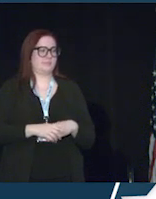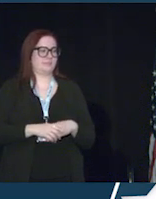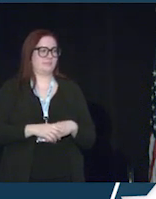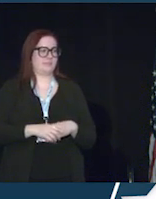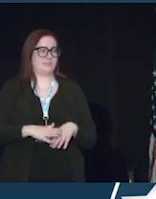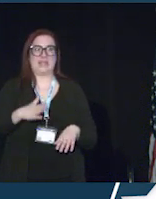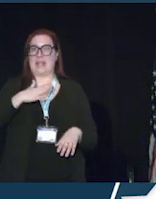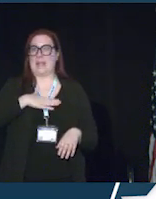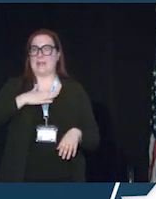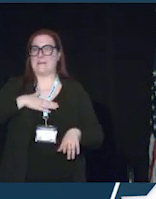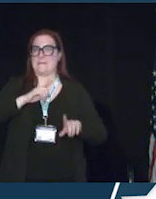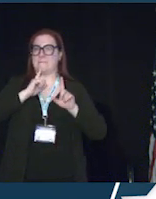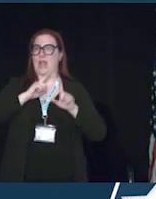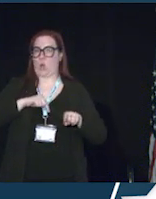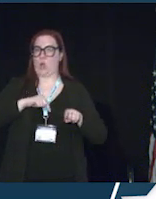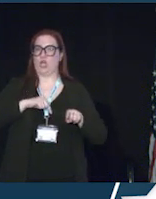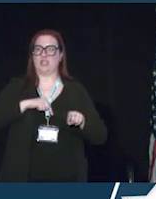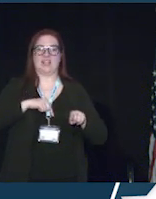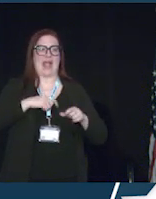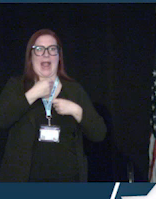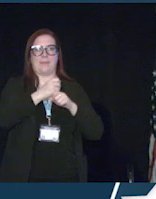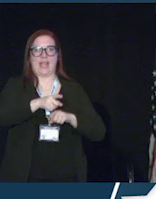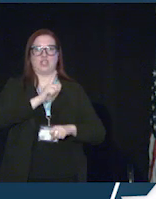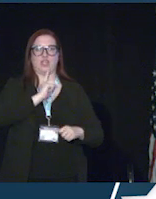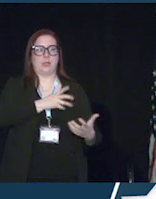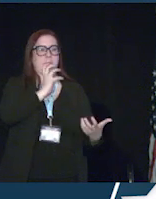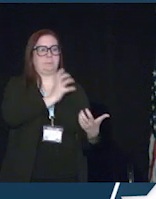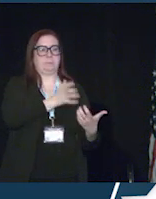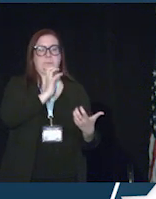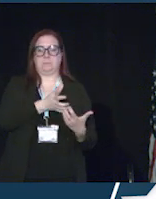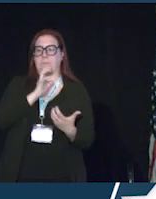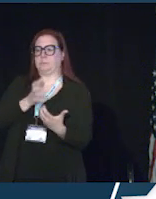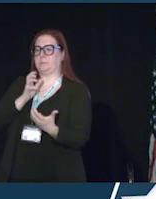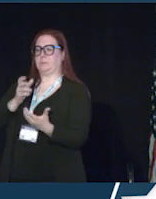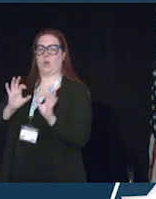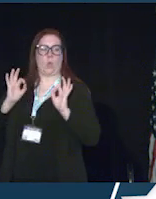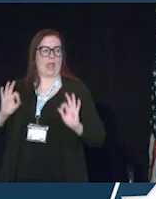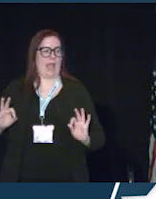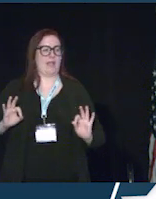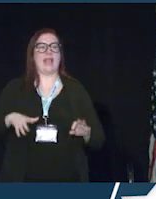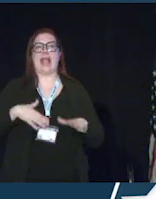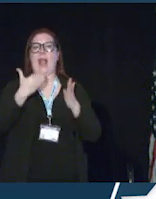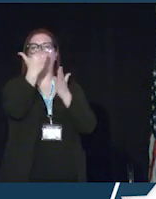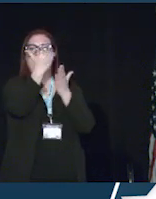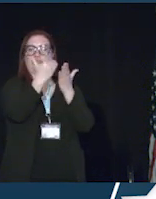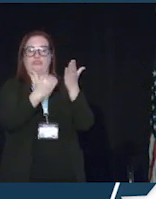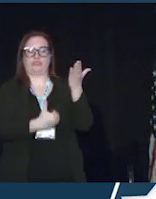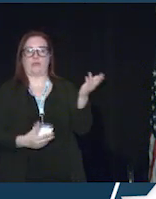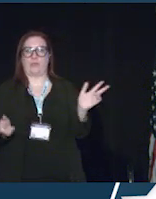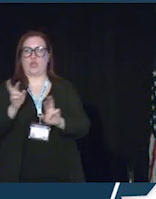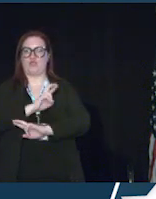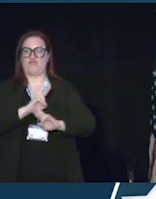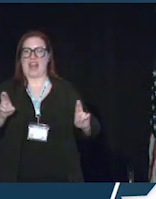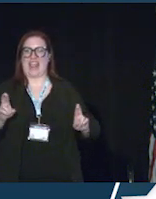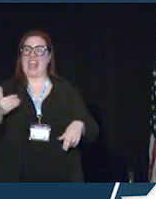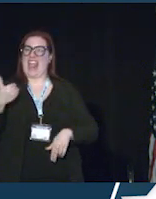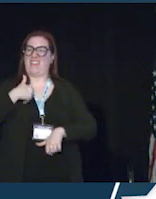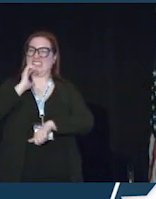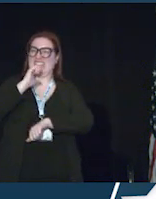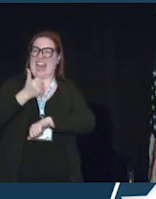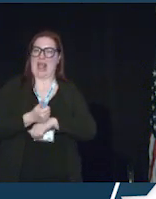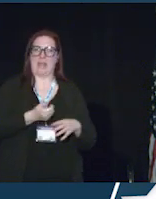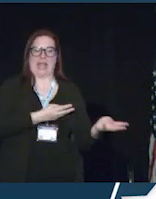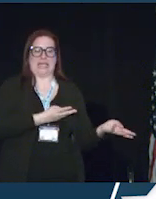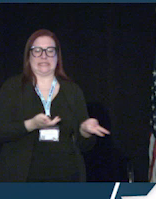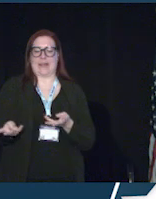my orders and then get my ingredients ready in an assembly line